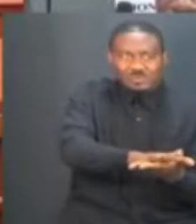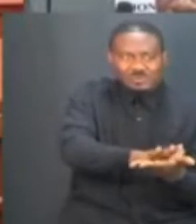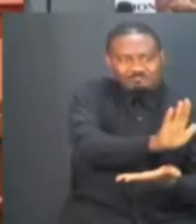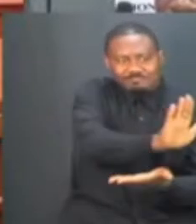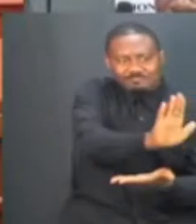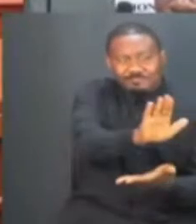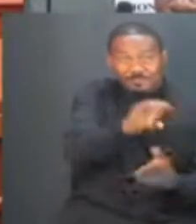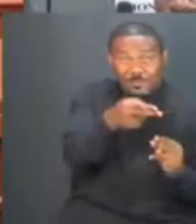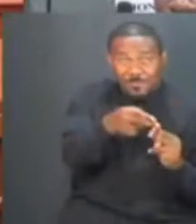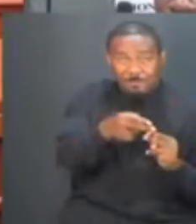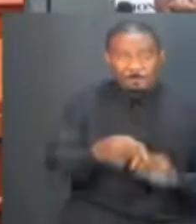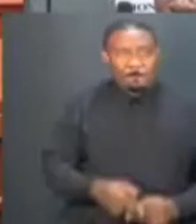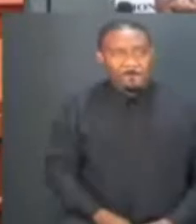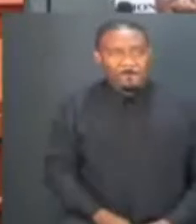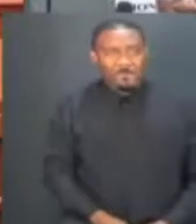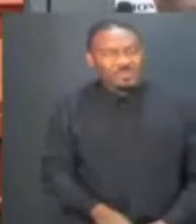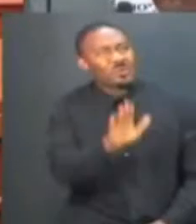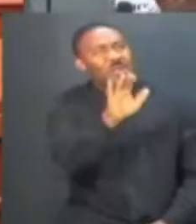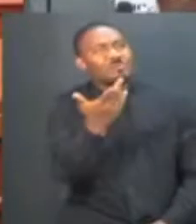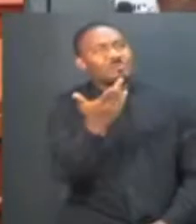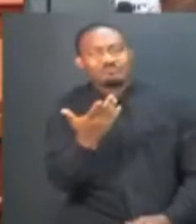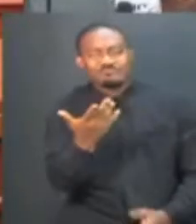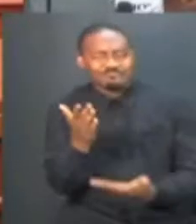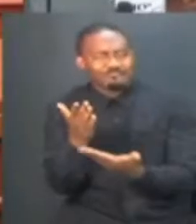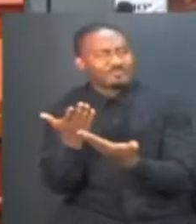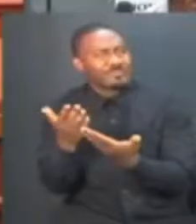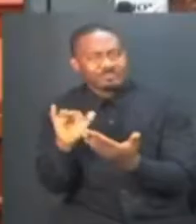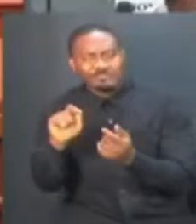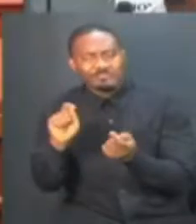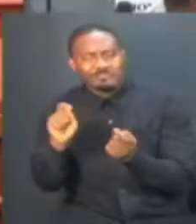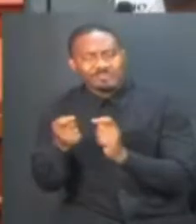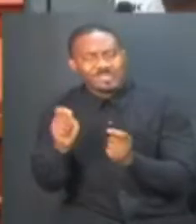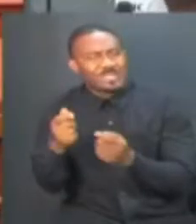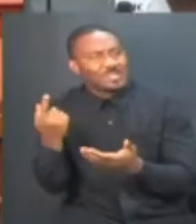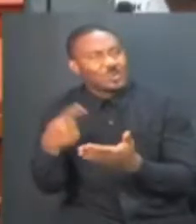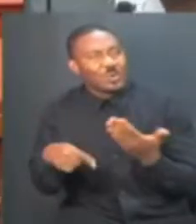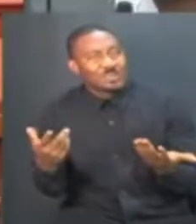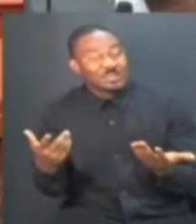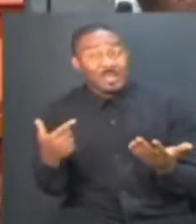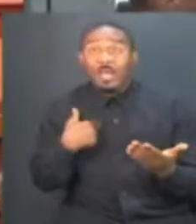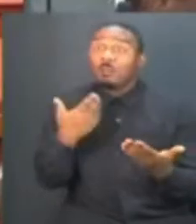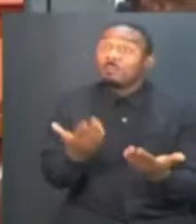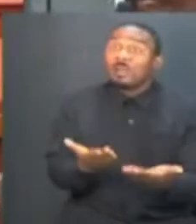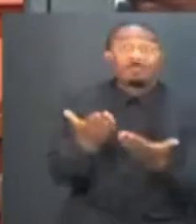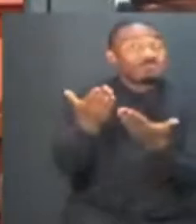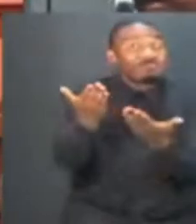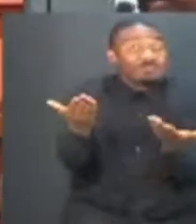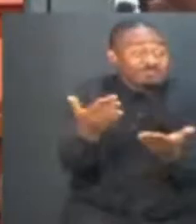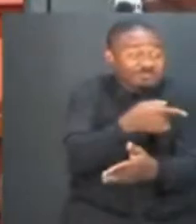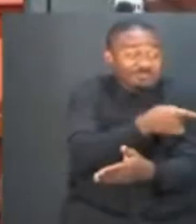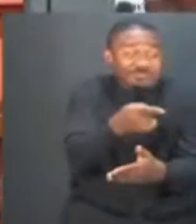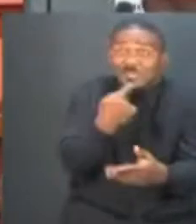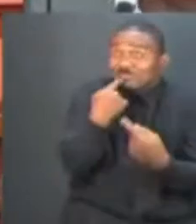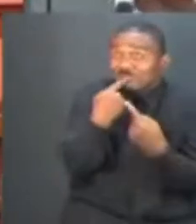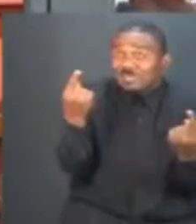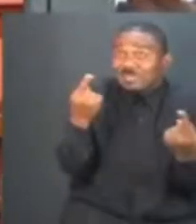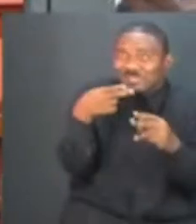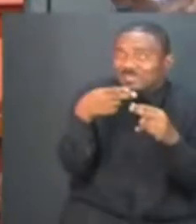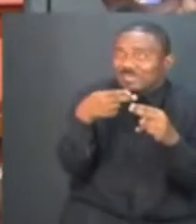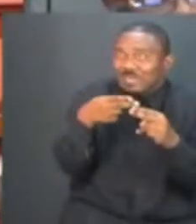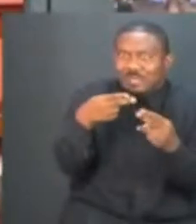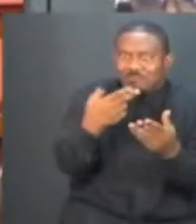Honorable Kinsley-Nyarko, what are you correcting? I'm suggesting an addition of those names that he mentioned that are missing from